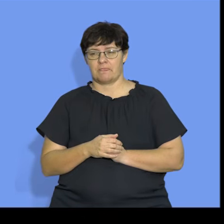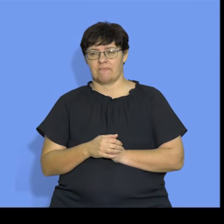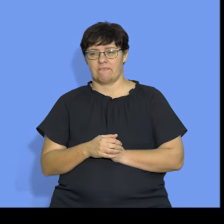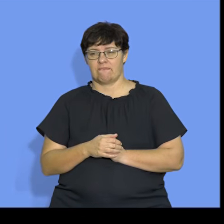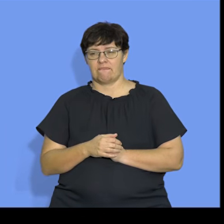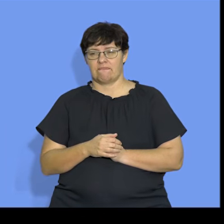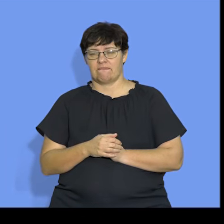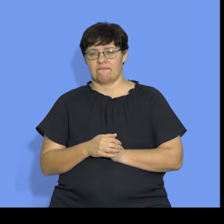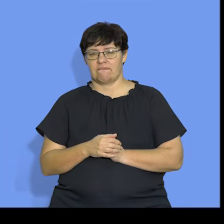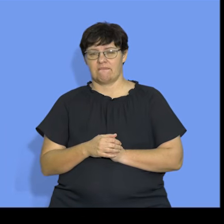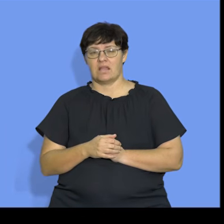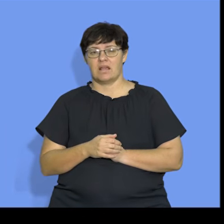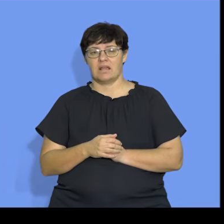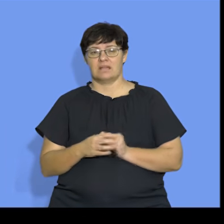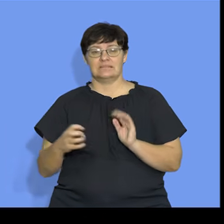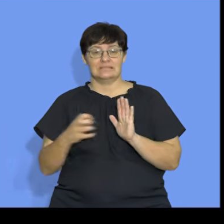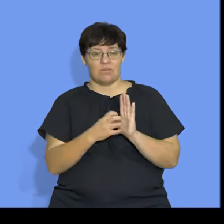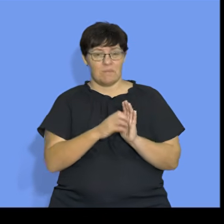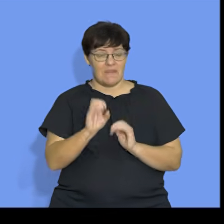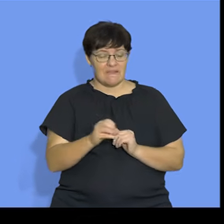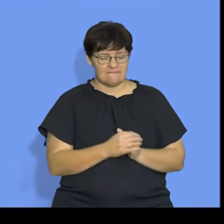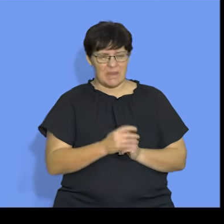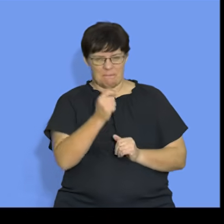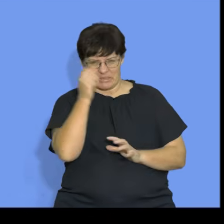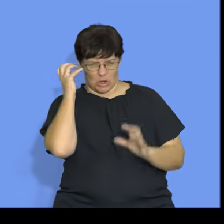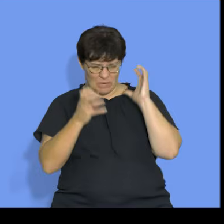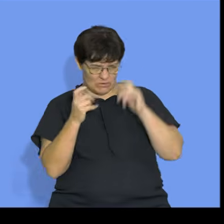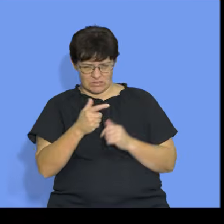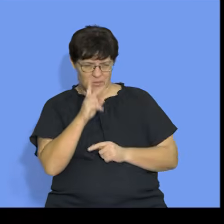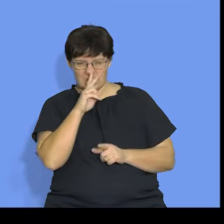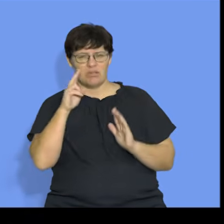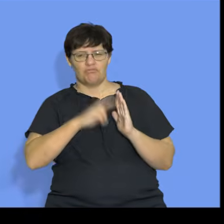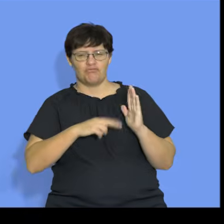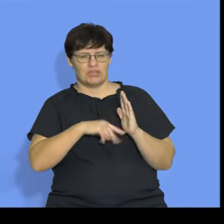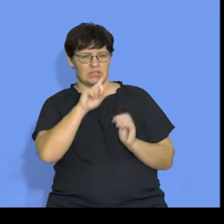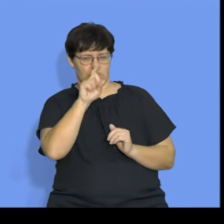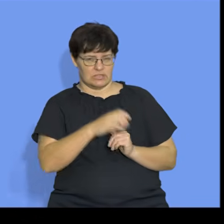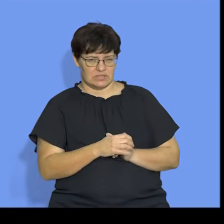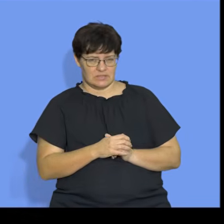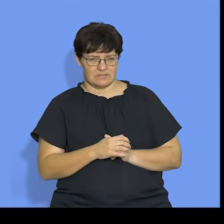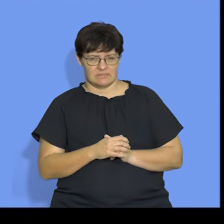the diagram, a little bit confusing, but let's read the questions.